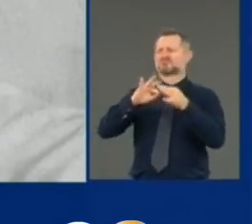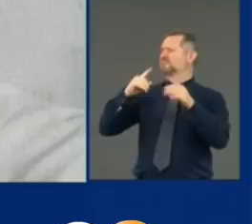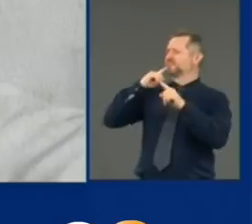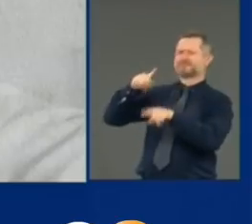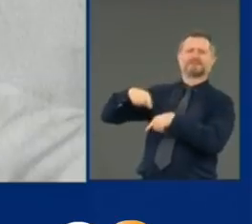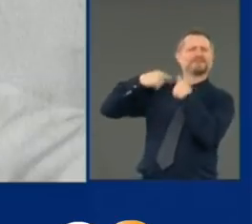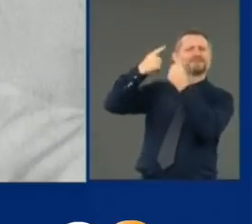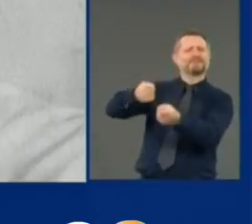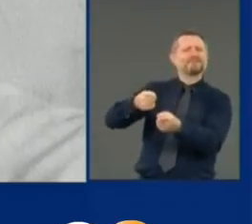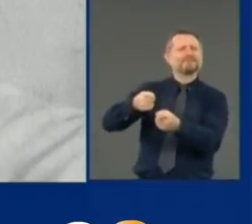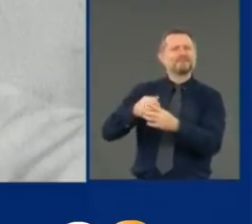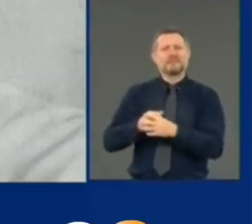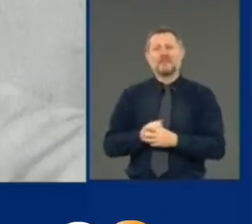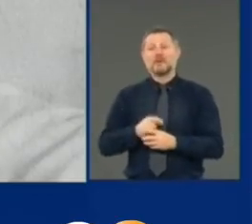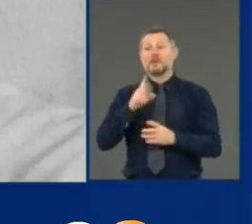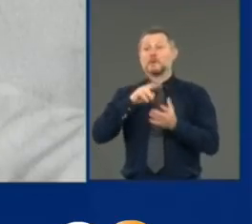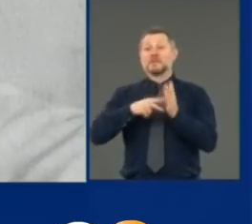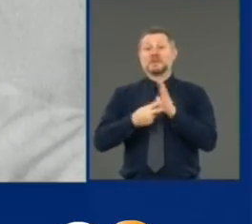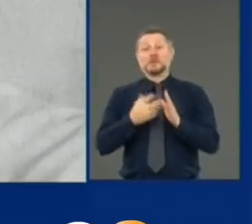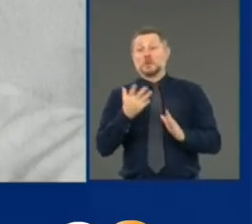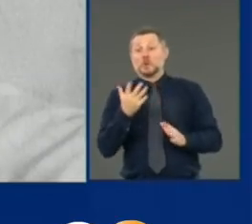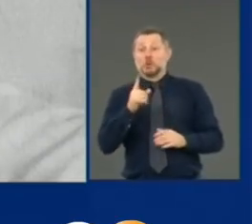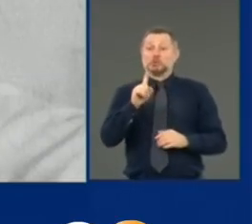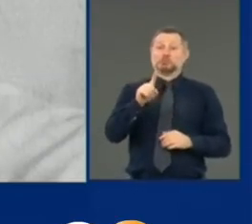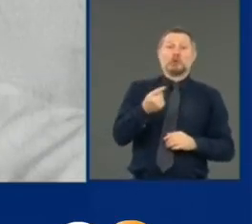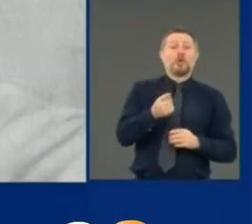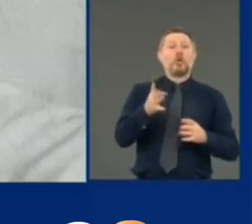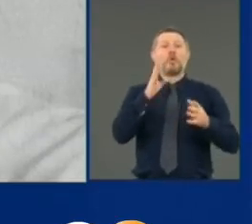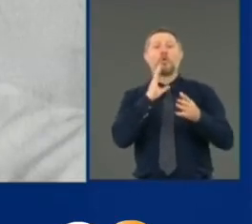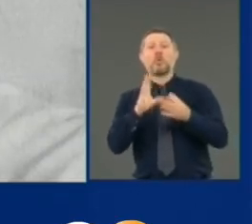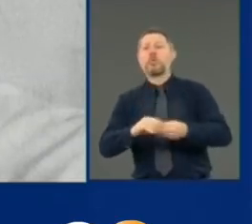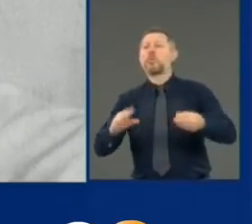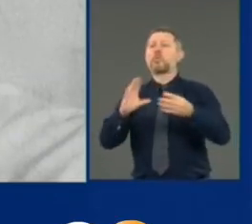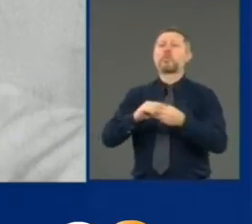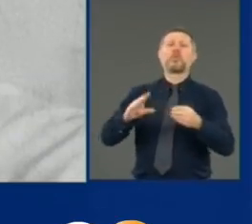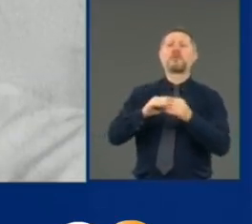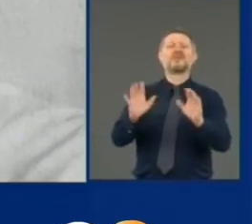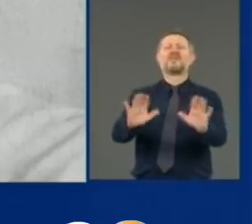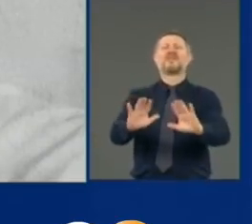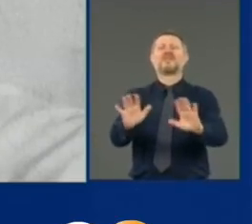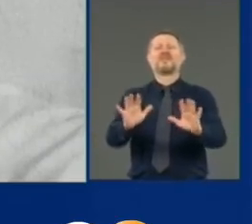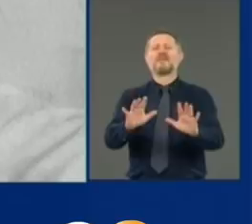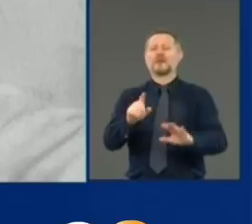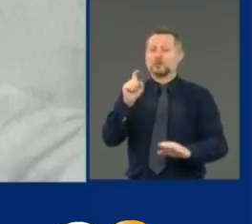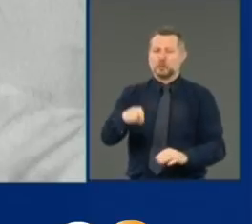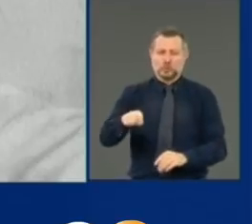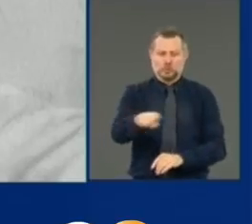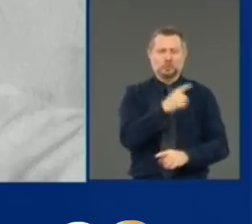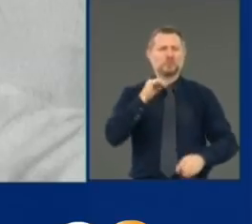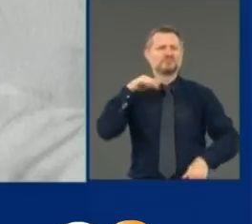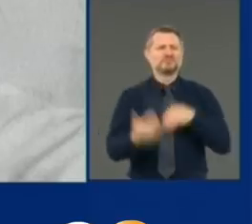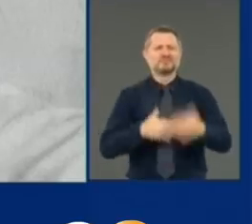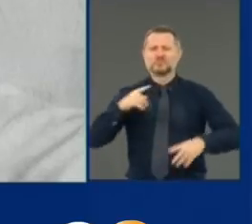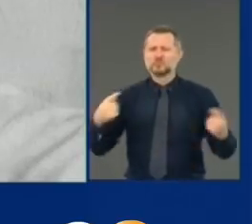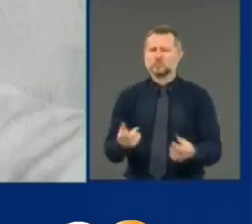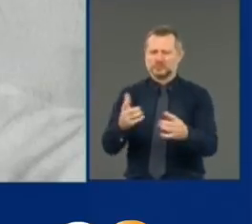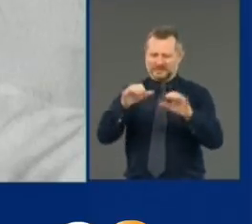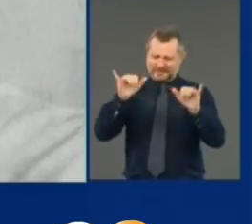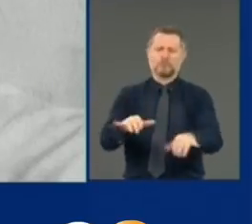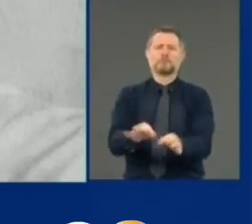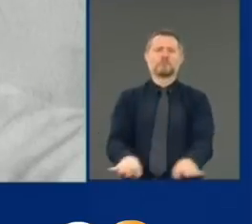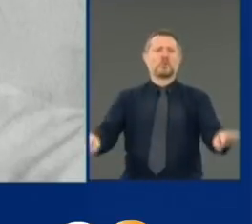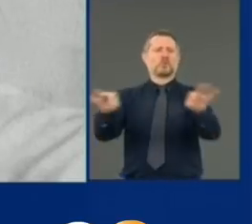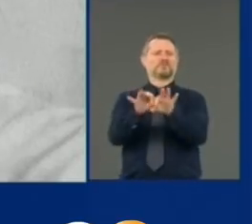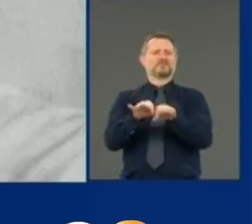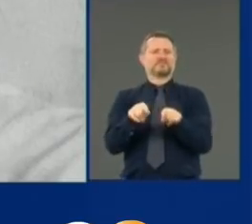not merely articulation, it's action. That is the art form. Bayard Rustin,